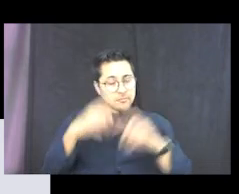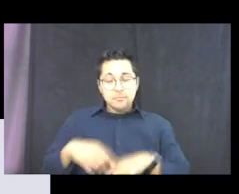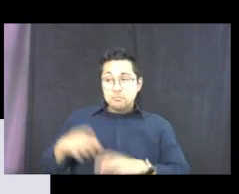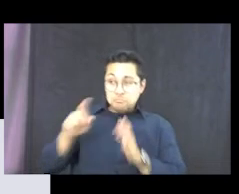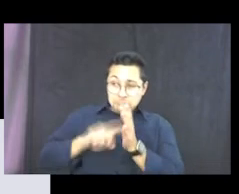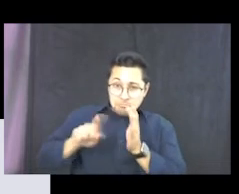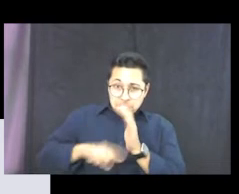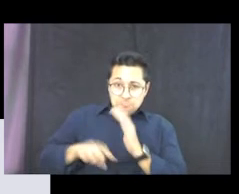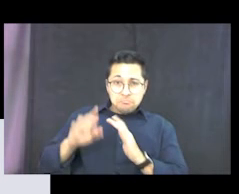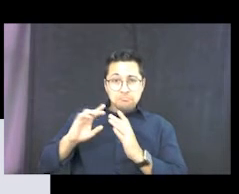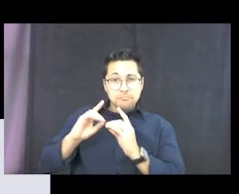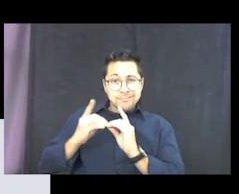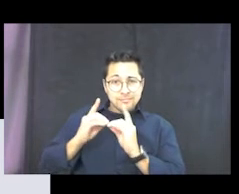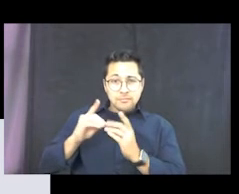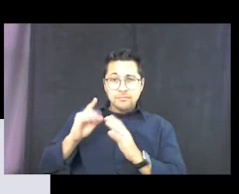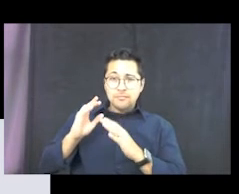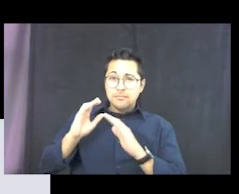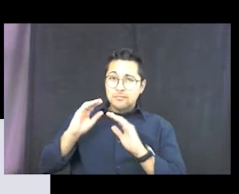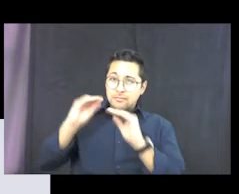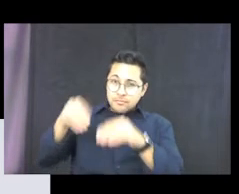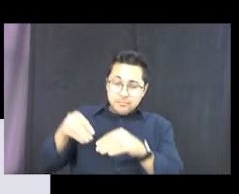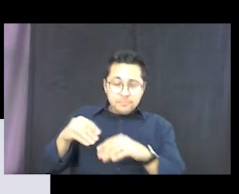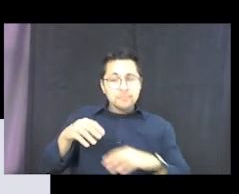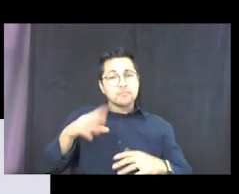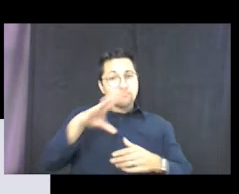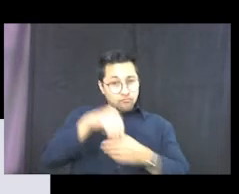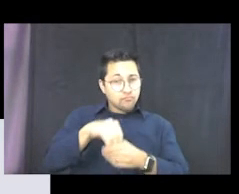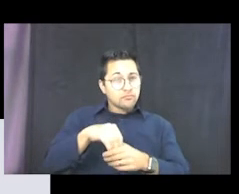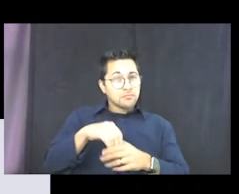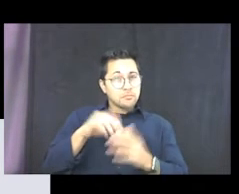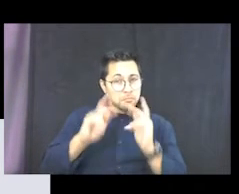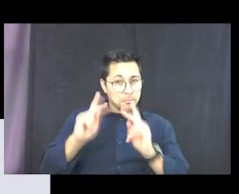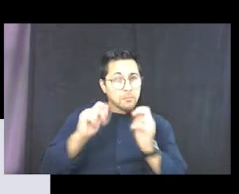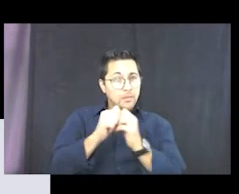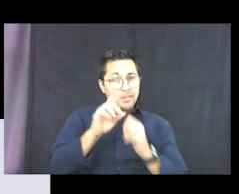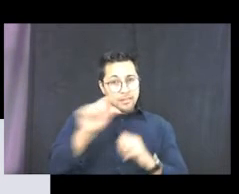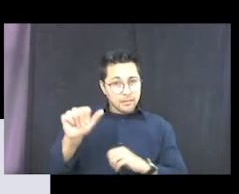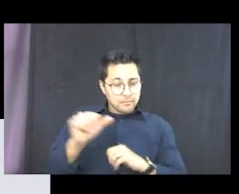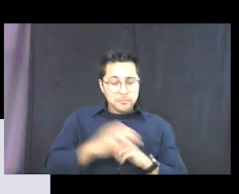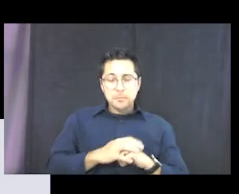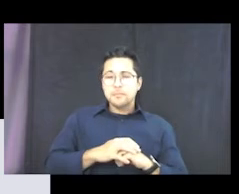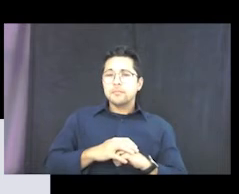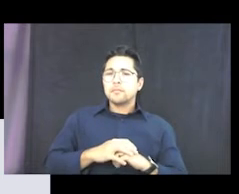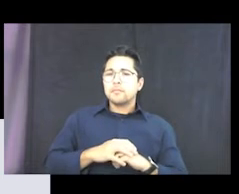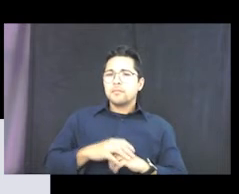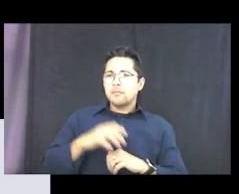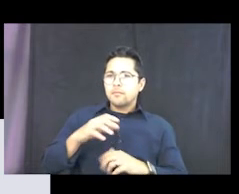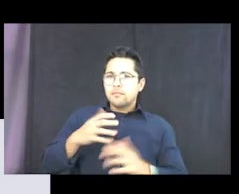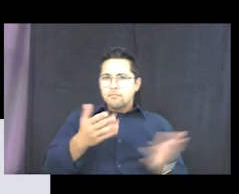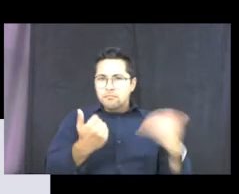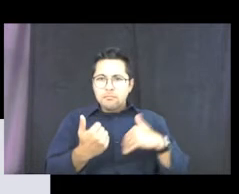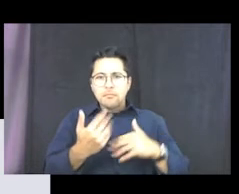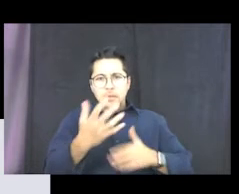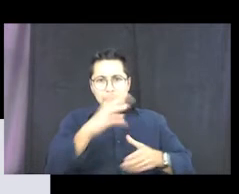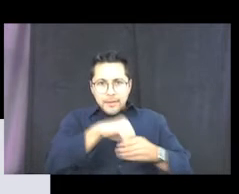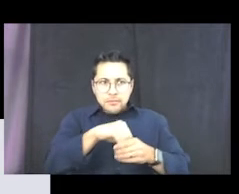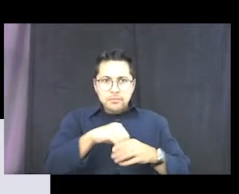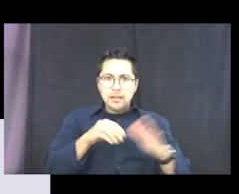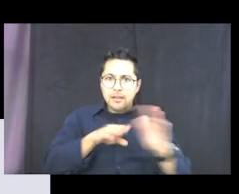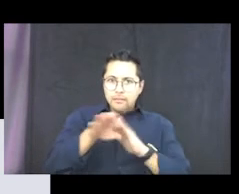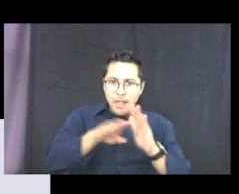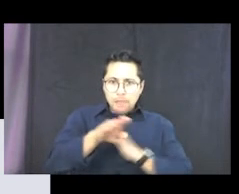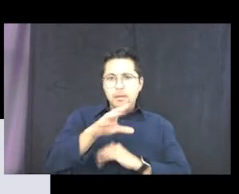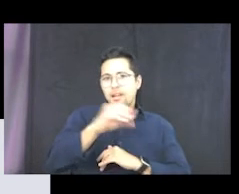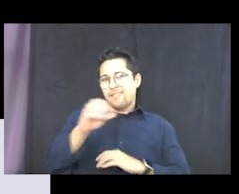digital intervention should include people with intellectual disabilities, centering on their participation in the development and the evaluation